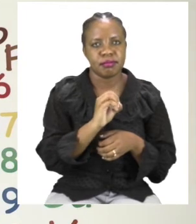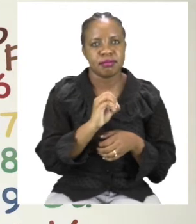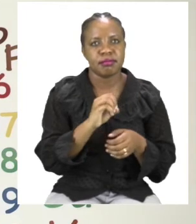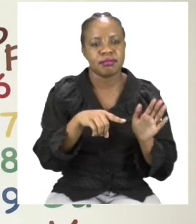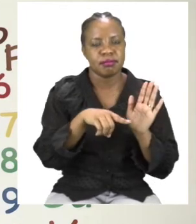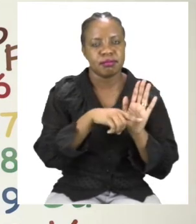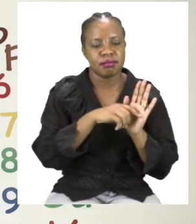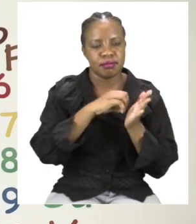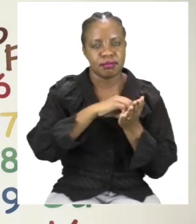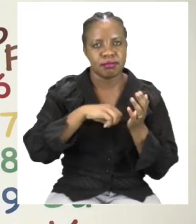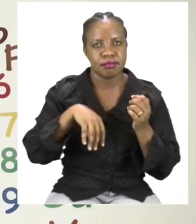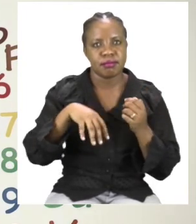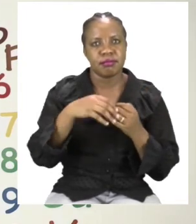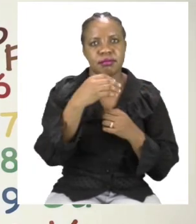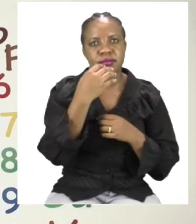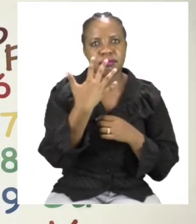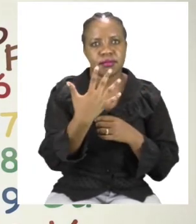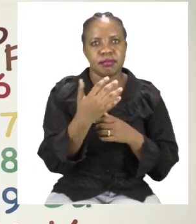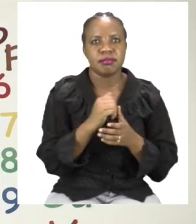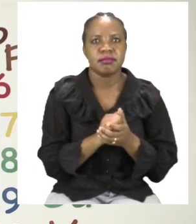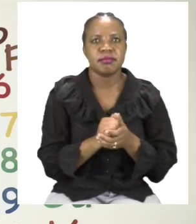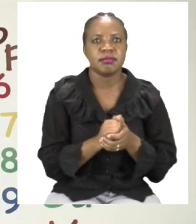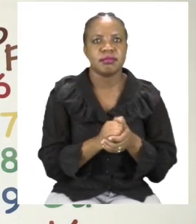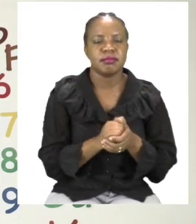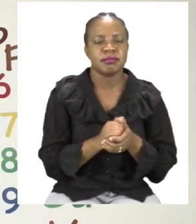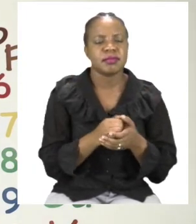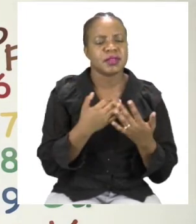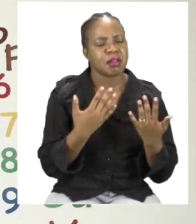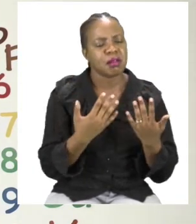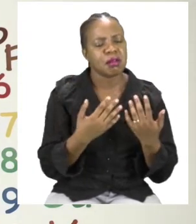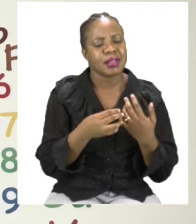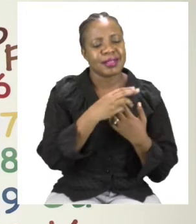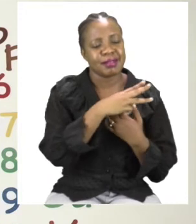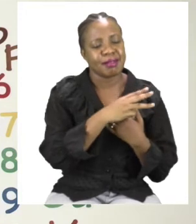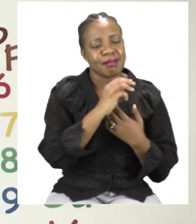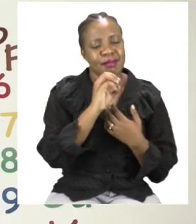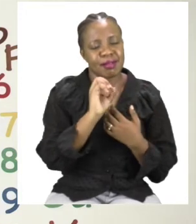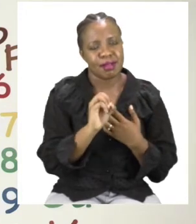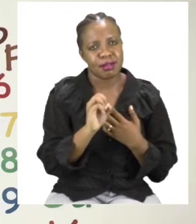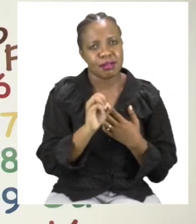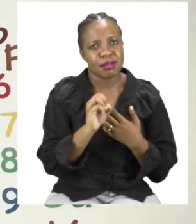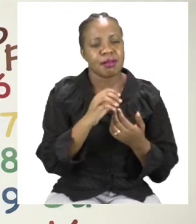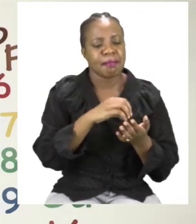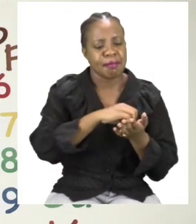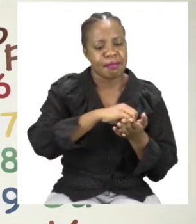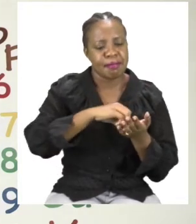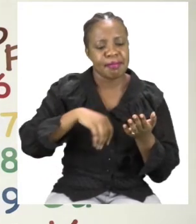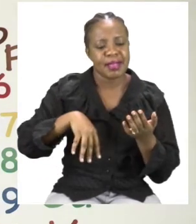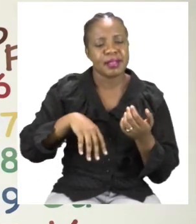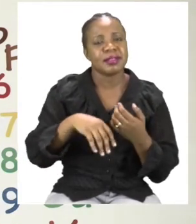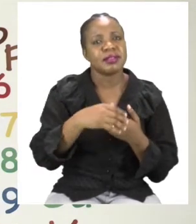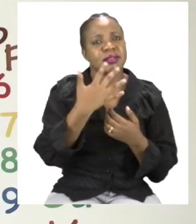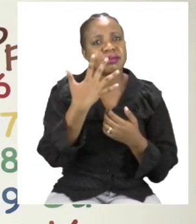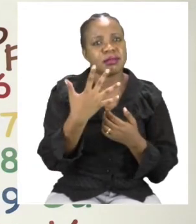minus 5. So I have 30 and then I'm going to take away 5. Let's